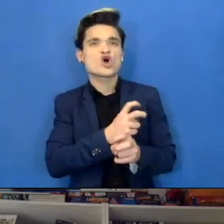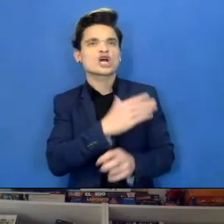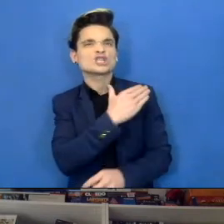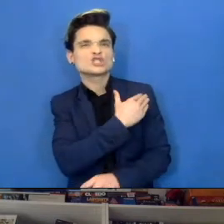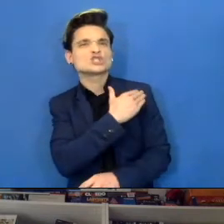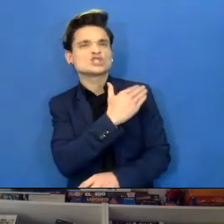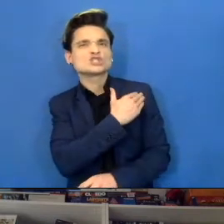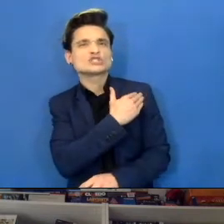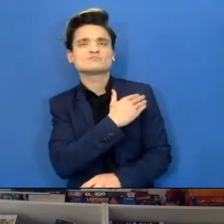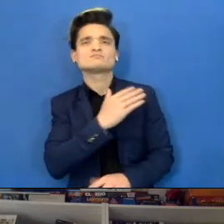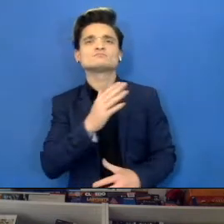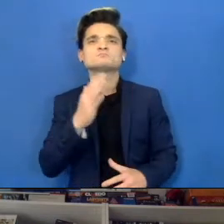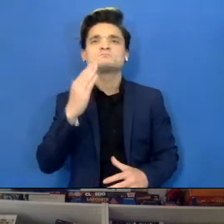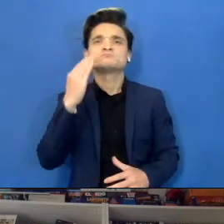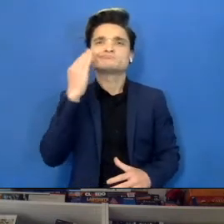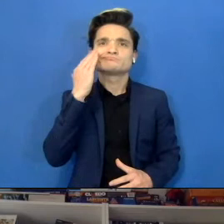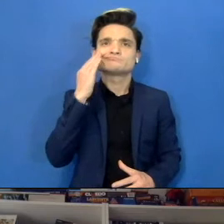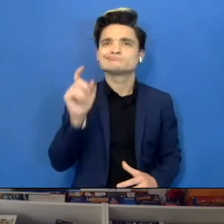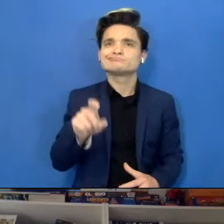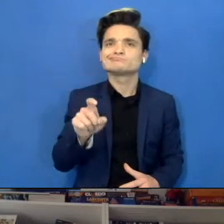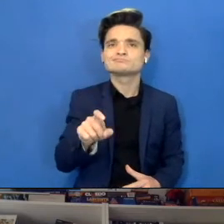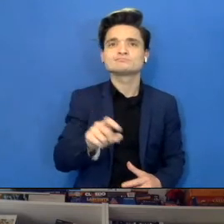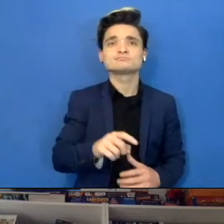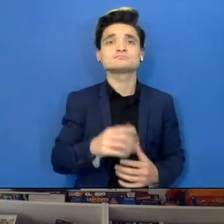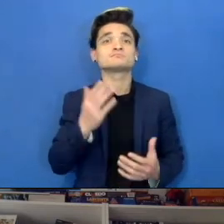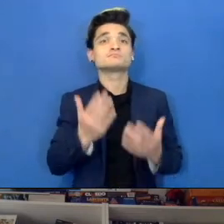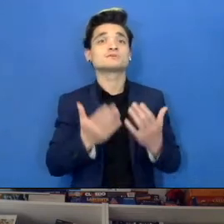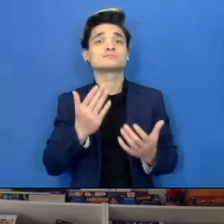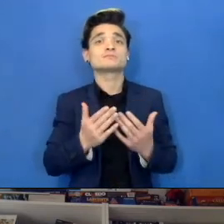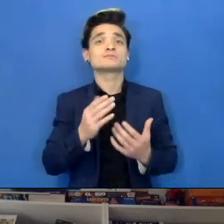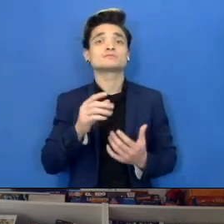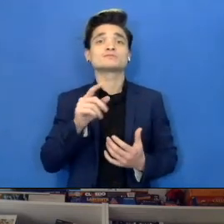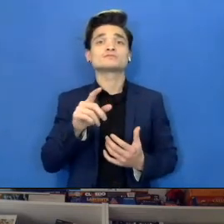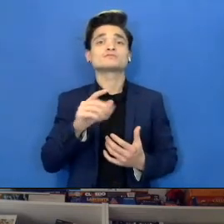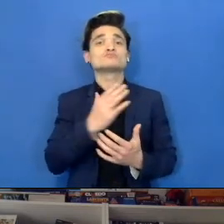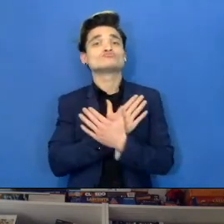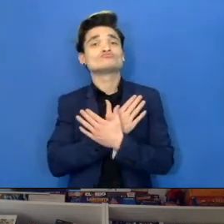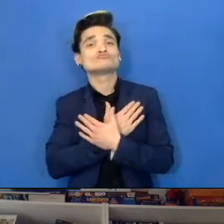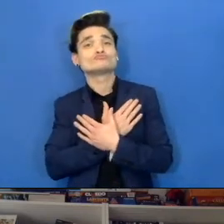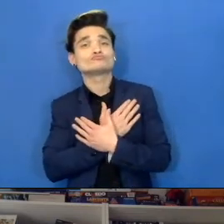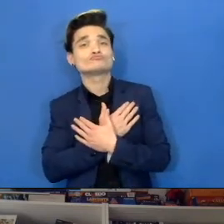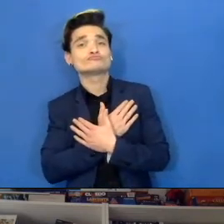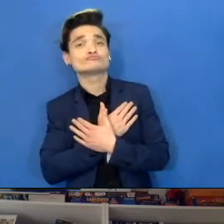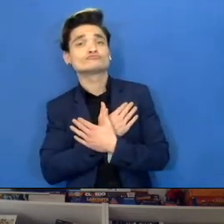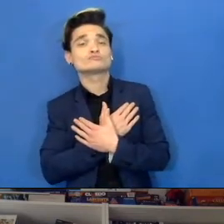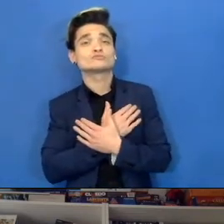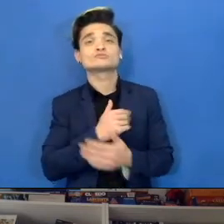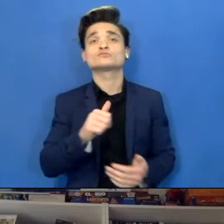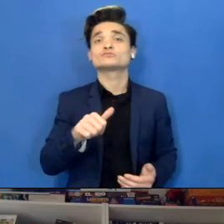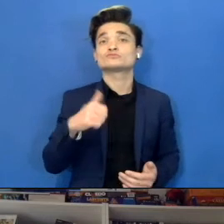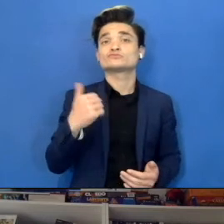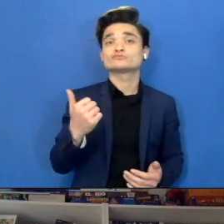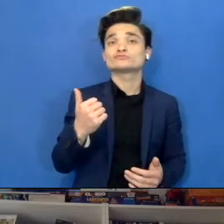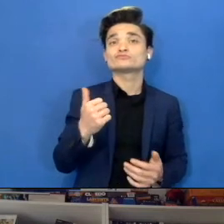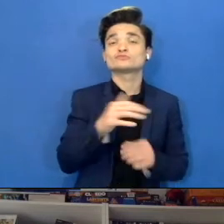a breast. It could be a different part of the body. So this is very important if we're talking physical touch.